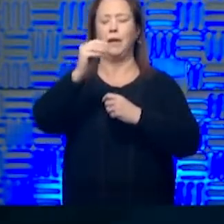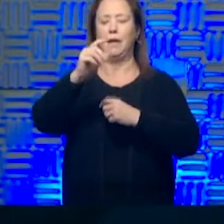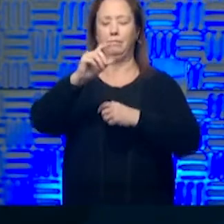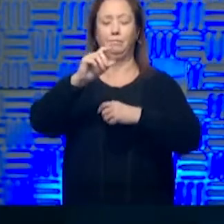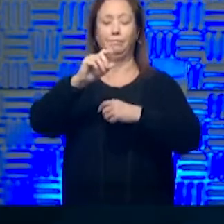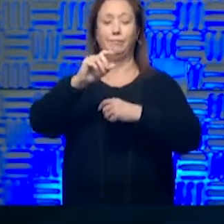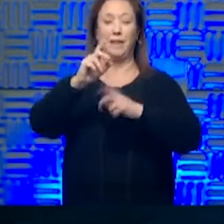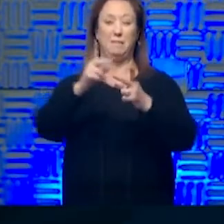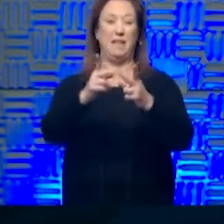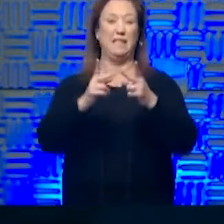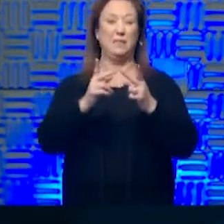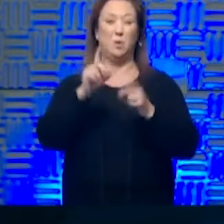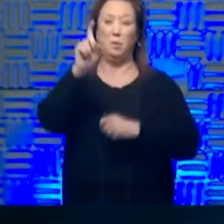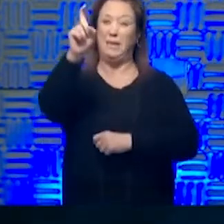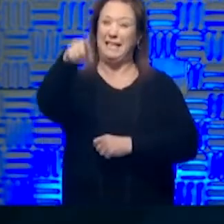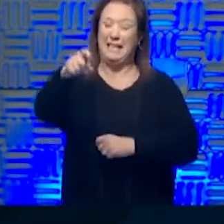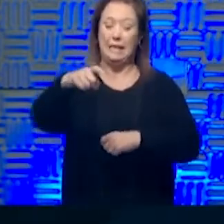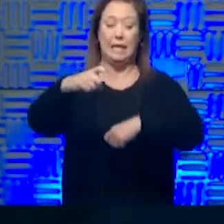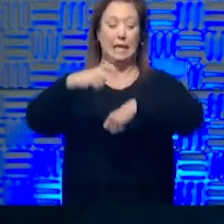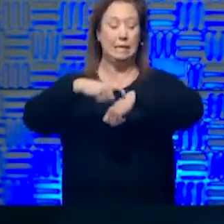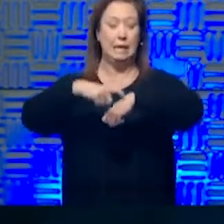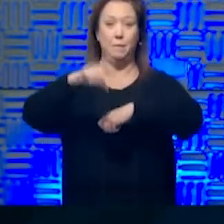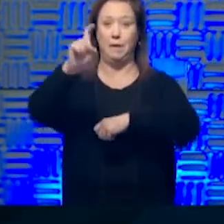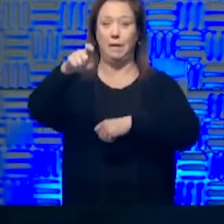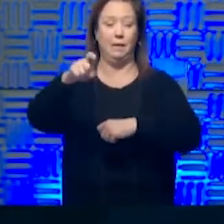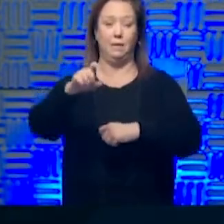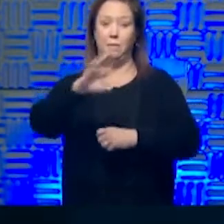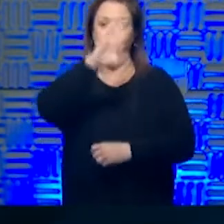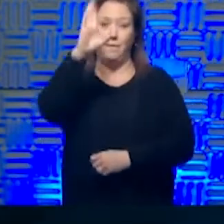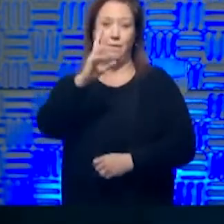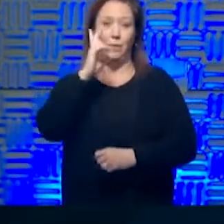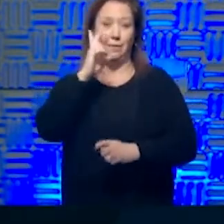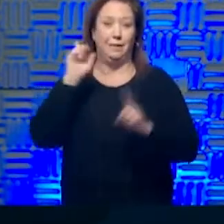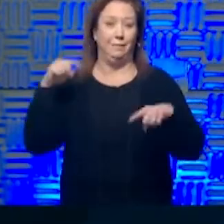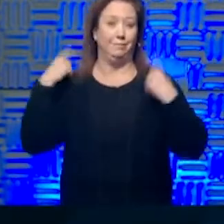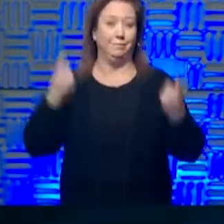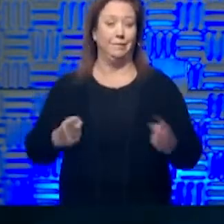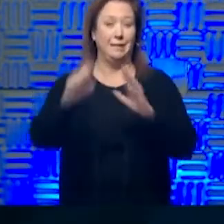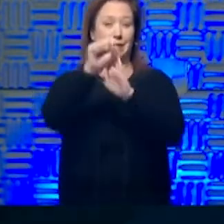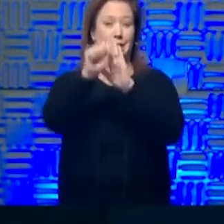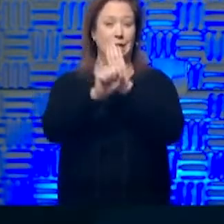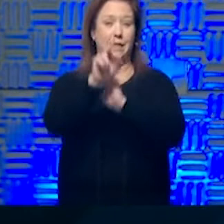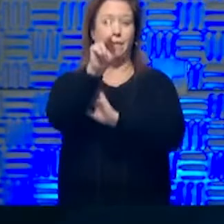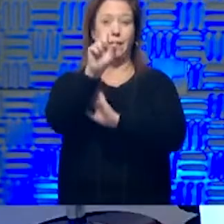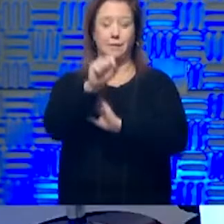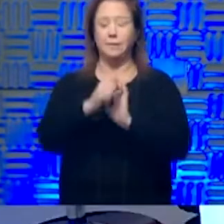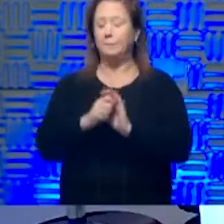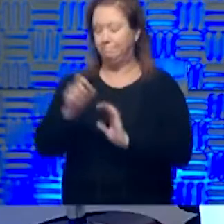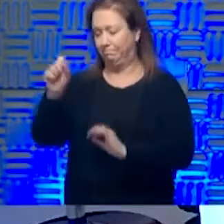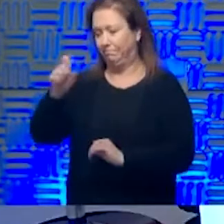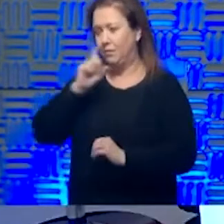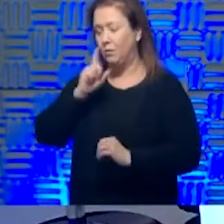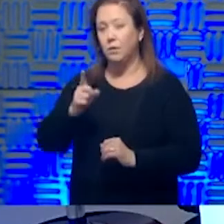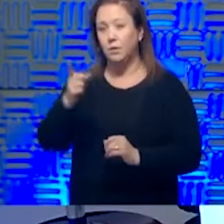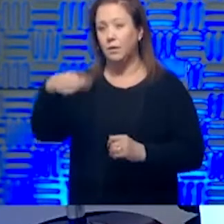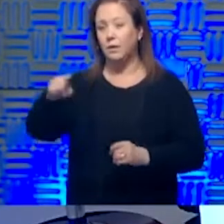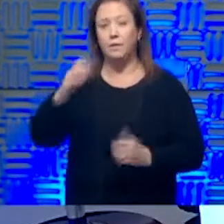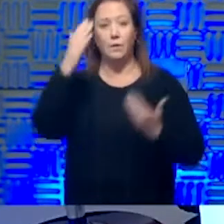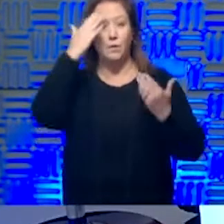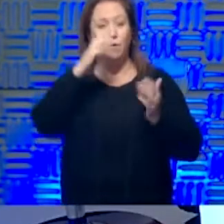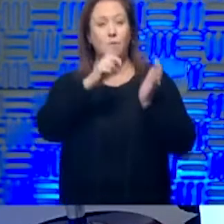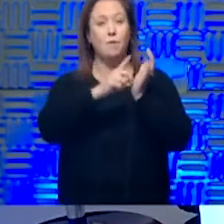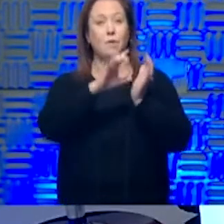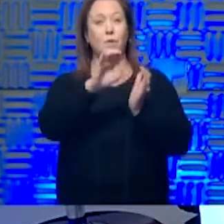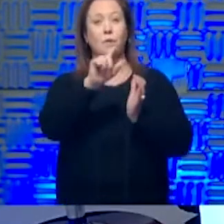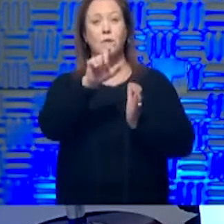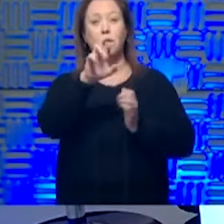places at a time which is unprecedented in the state of Kansas. Yeah, it really is. And for those that you don't know, Dr. Collier has